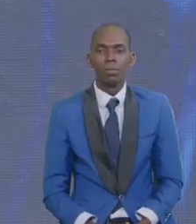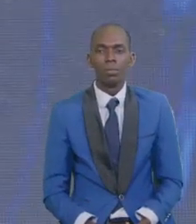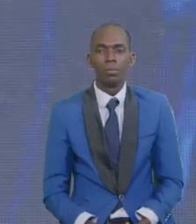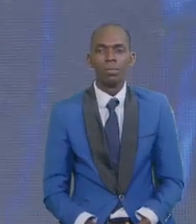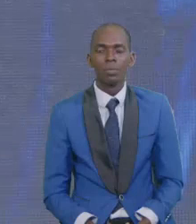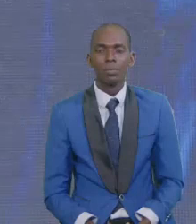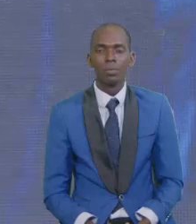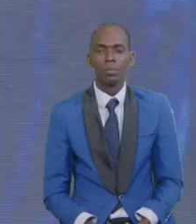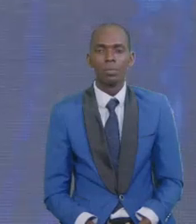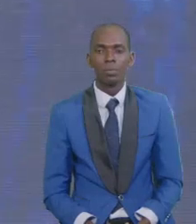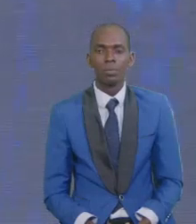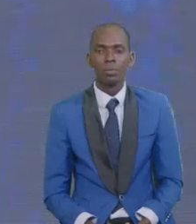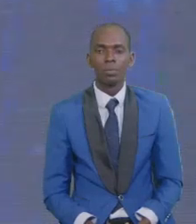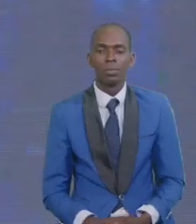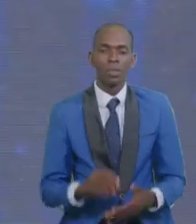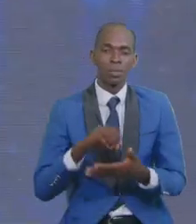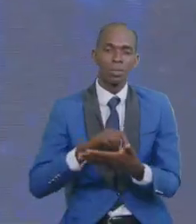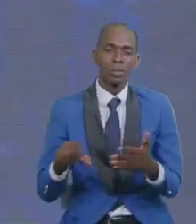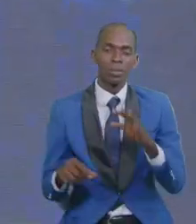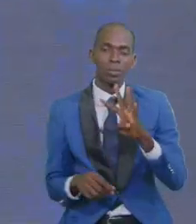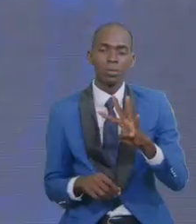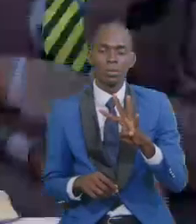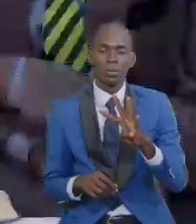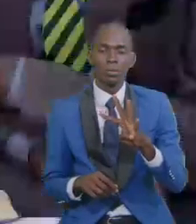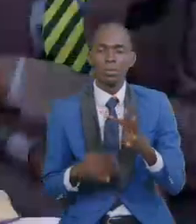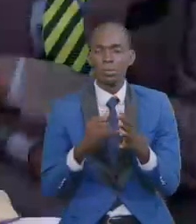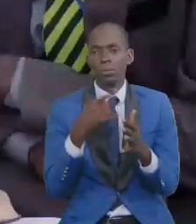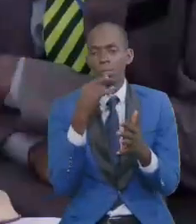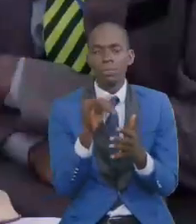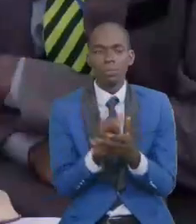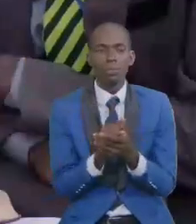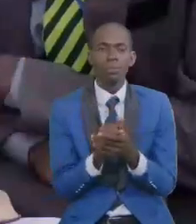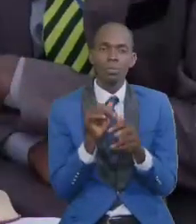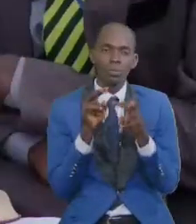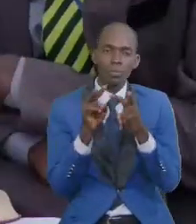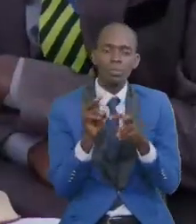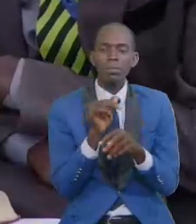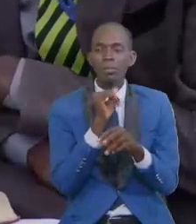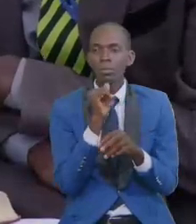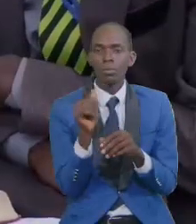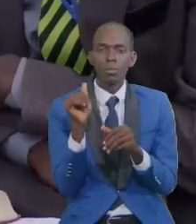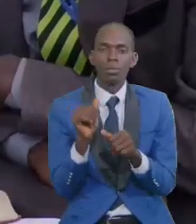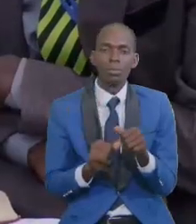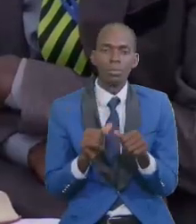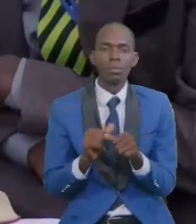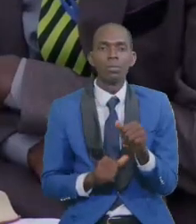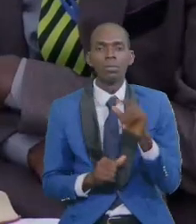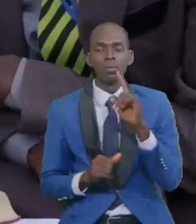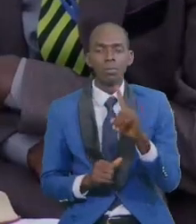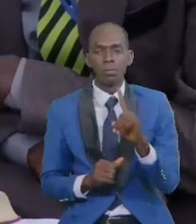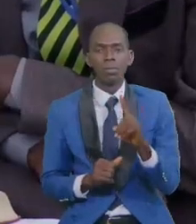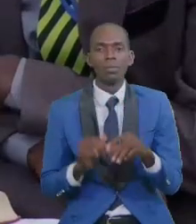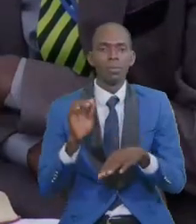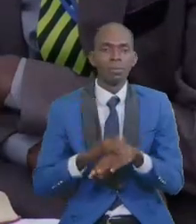Look at verse 4. In verse 4, it says, look not every man on his own